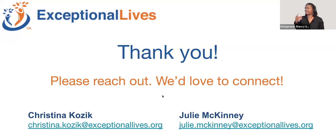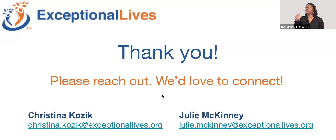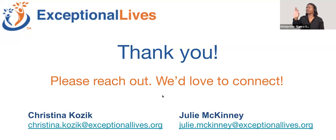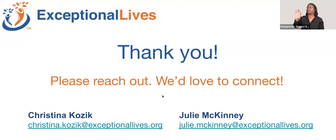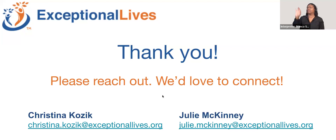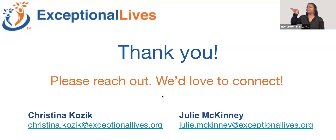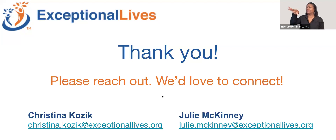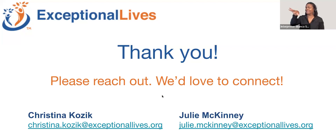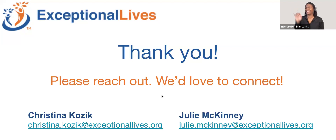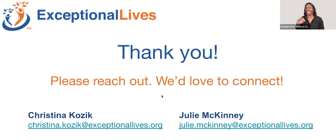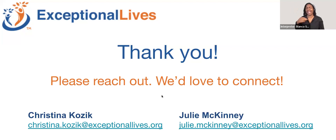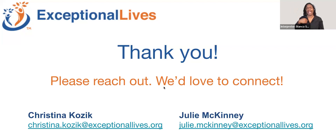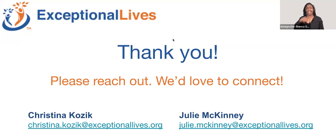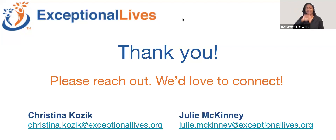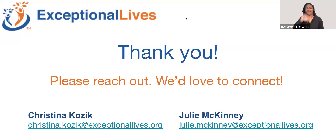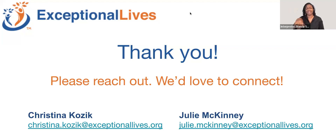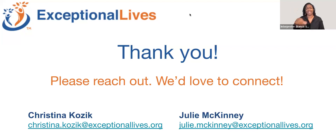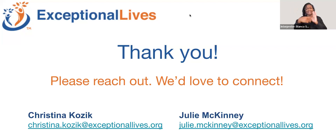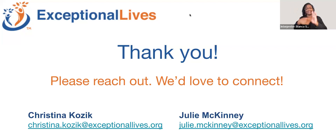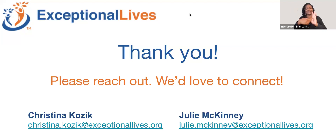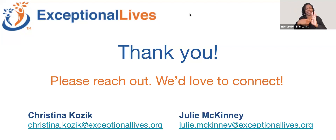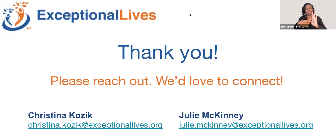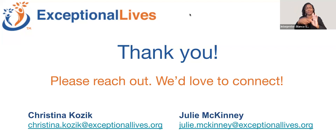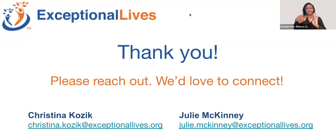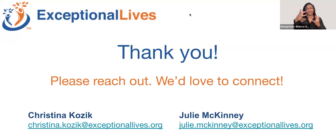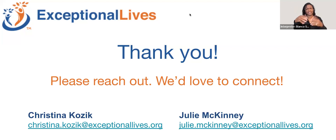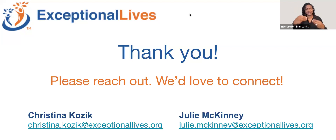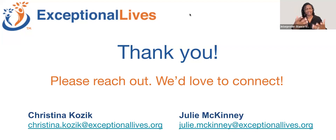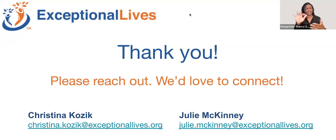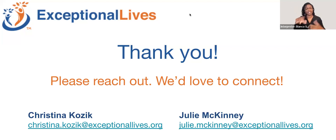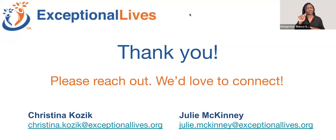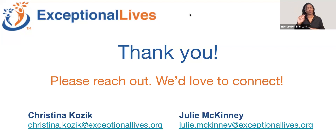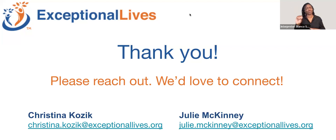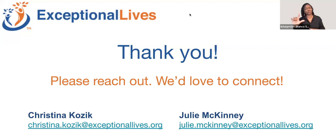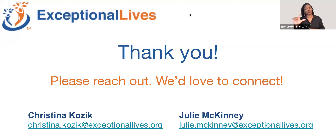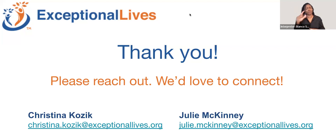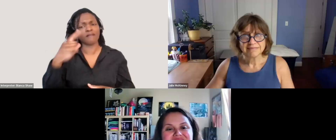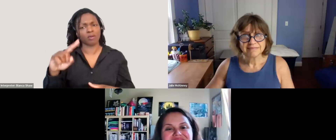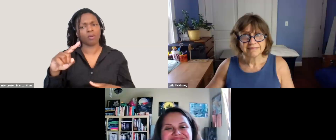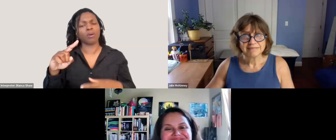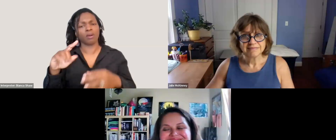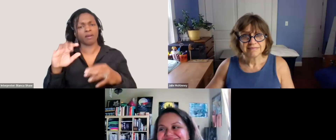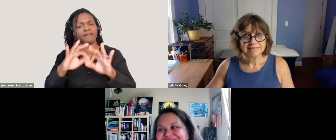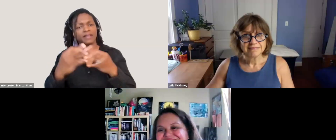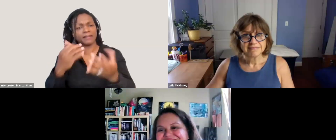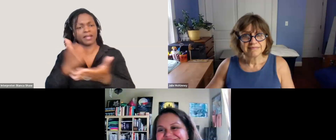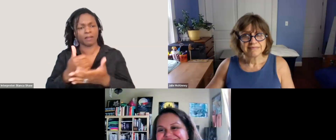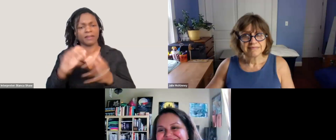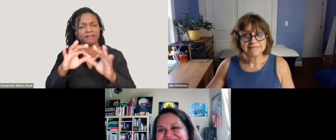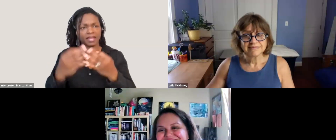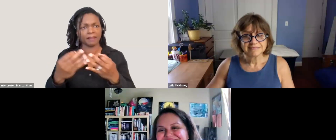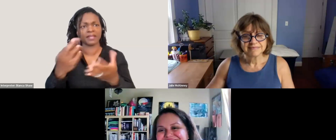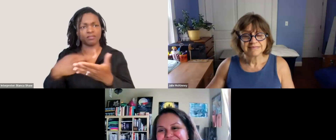gave around it being a tool for our Families Helping Families resource centers, because they are the ones that are meeting